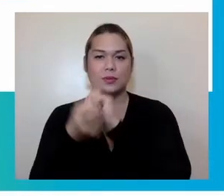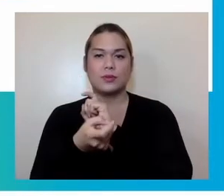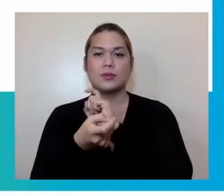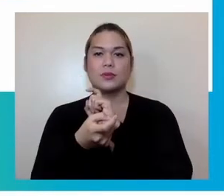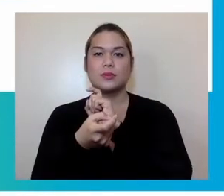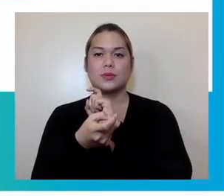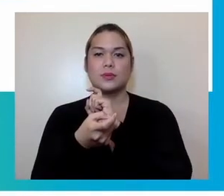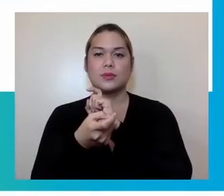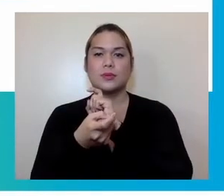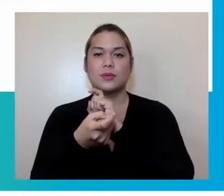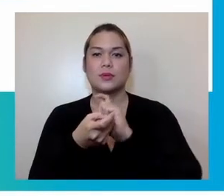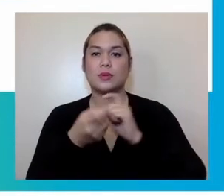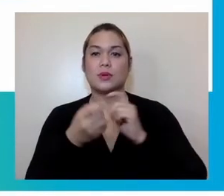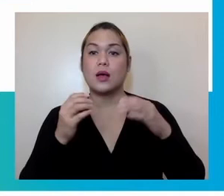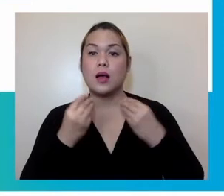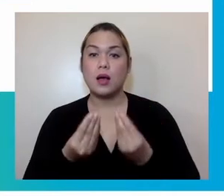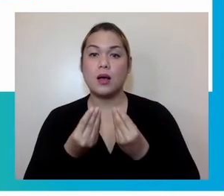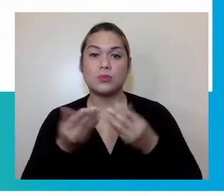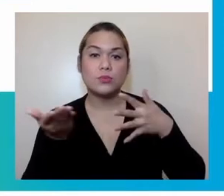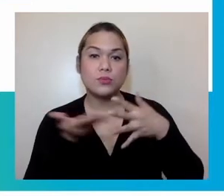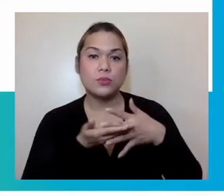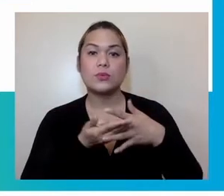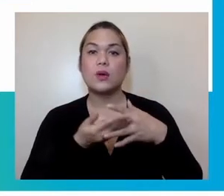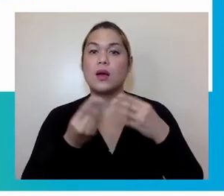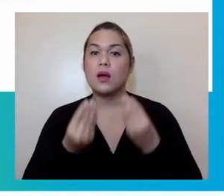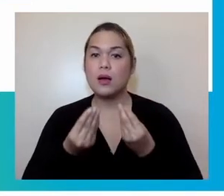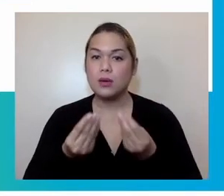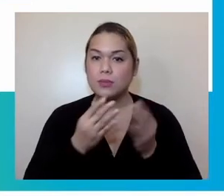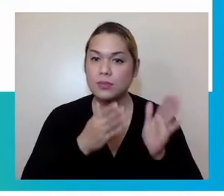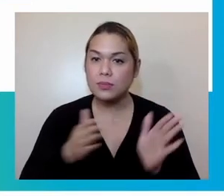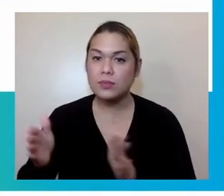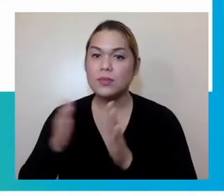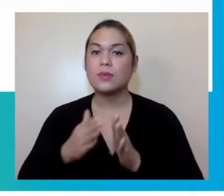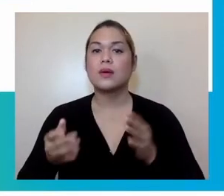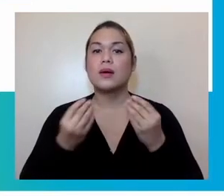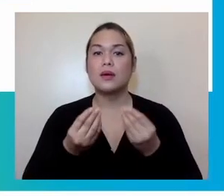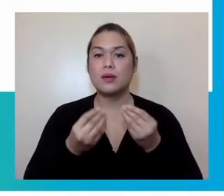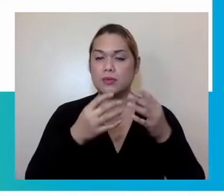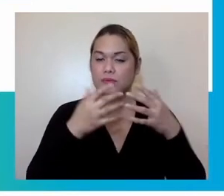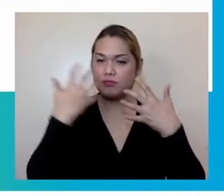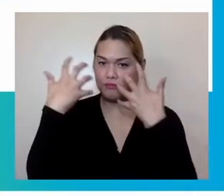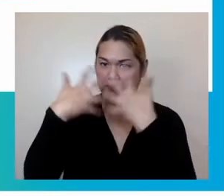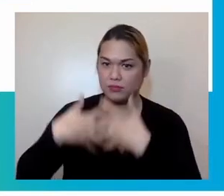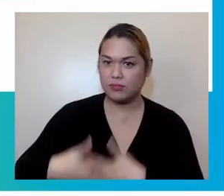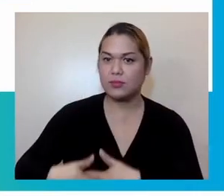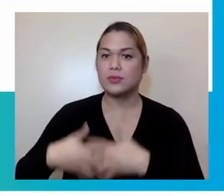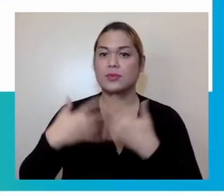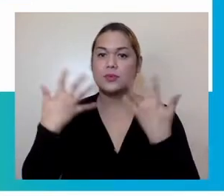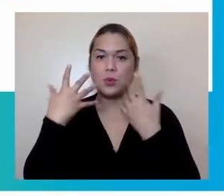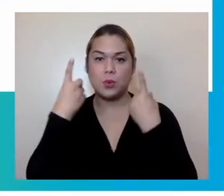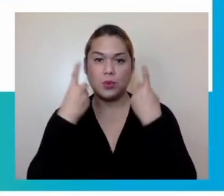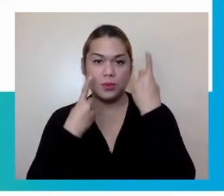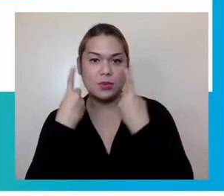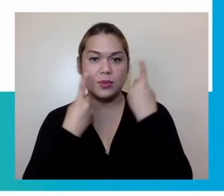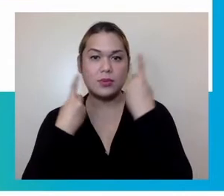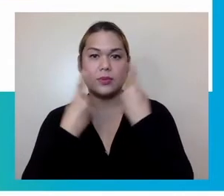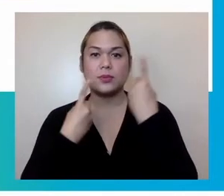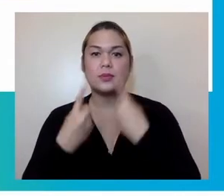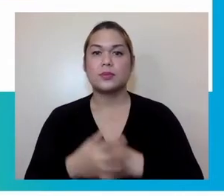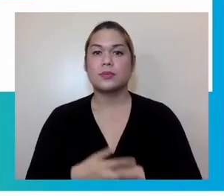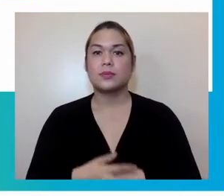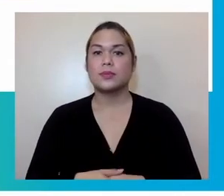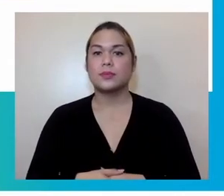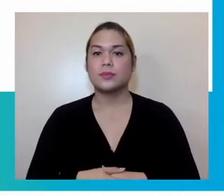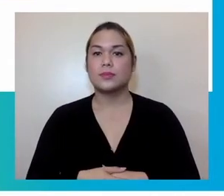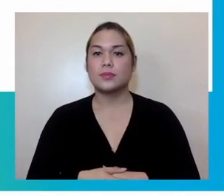other things connected to that. Some of us may have watched the climate panel yesterday, and I